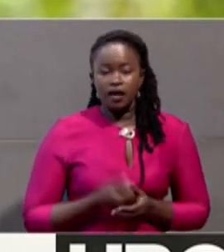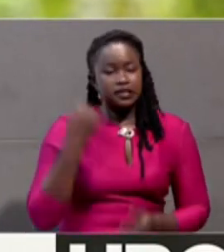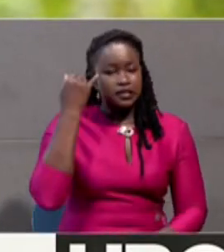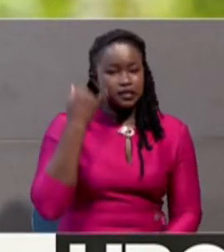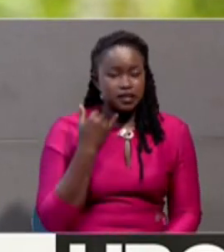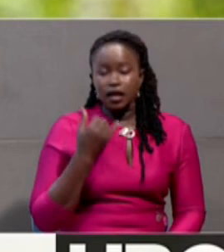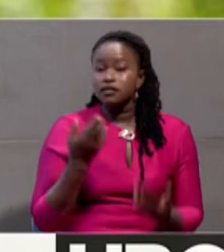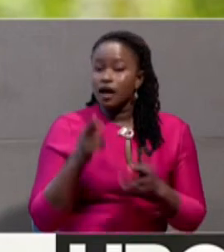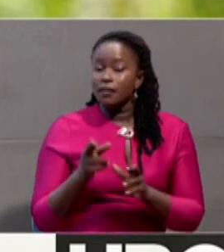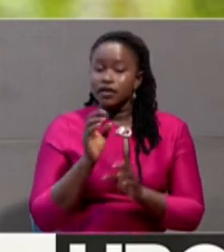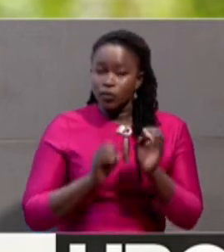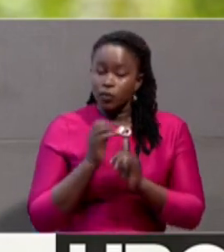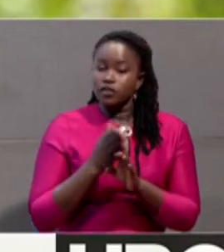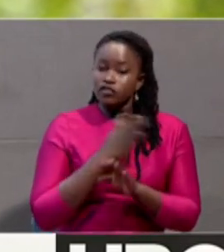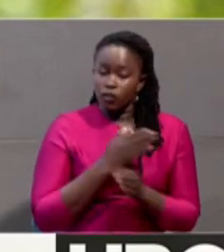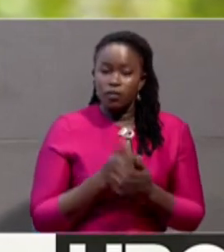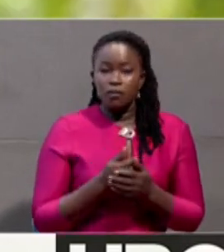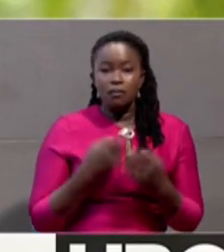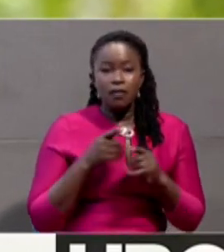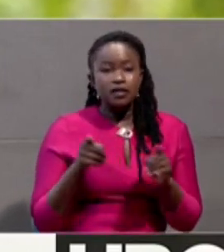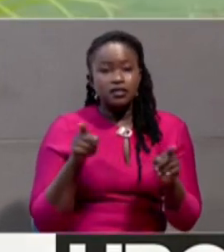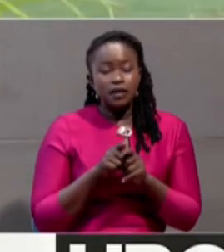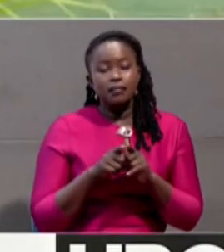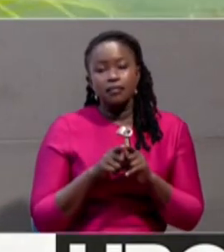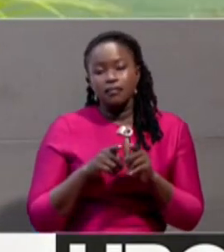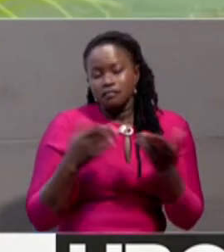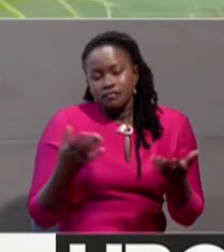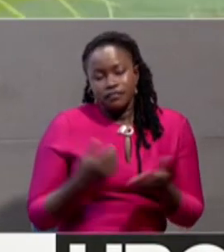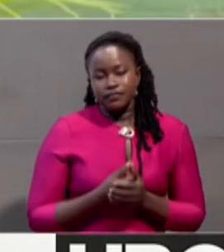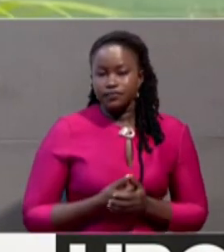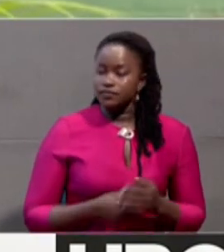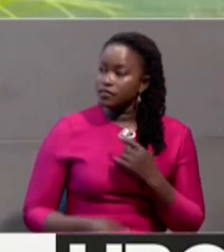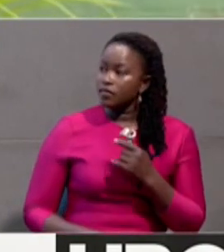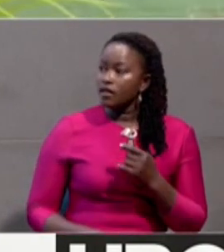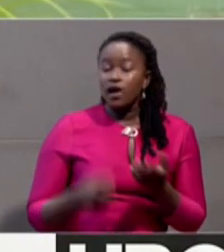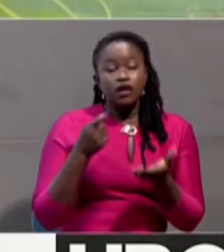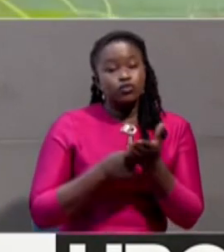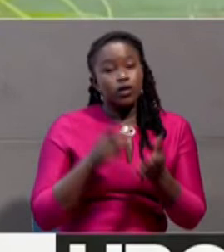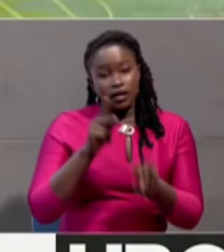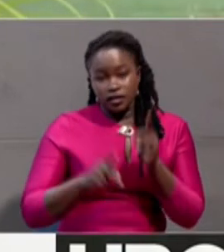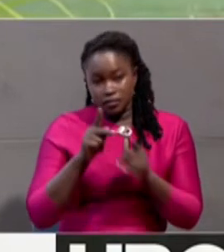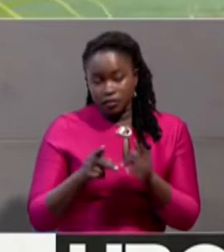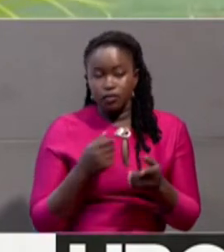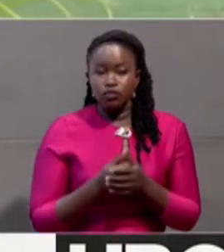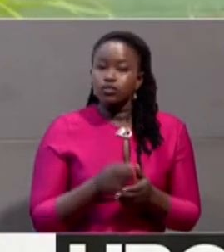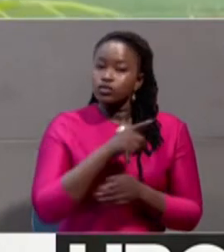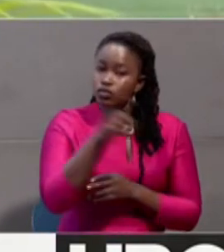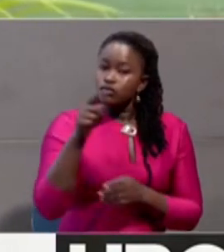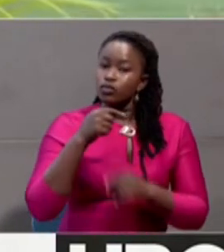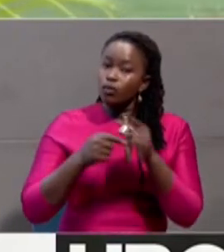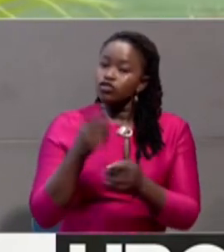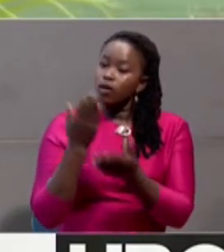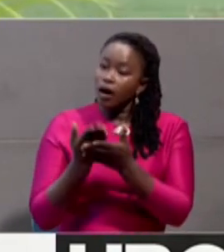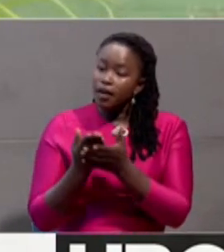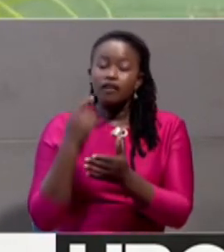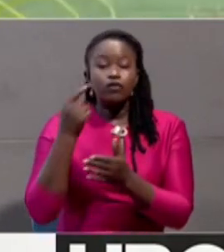consequences. And this means that the law should be amended, either amended. Then on the part of Ugandans, you continue applying for